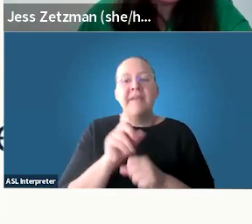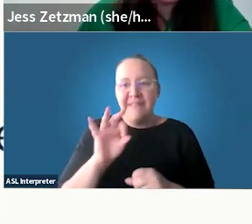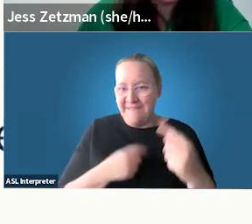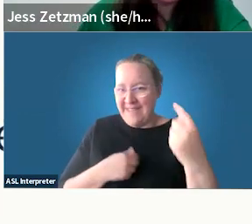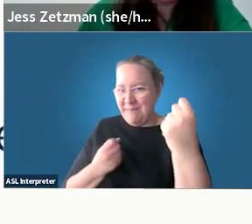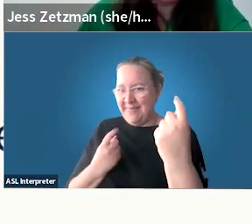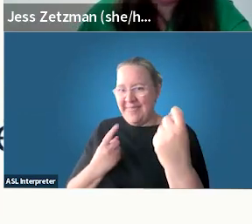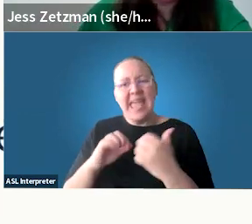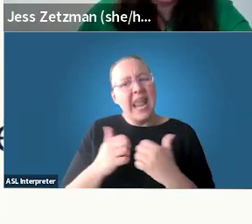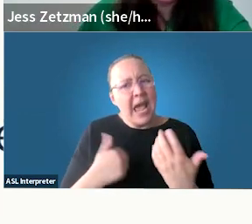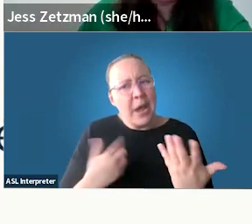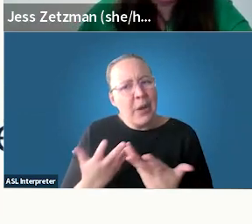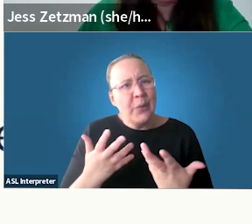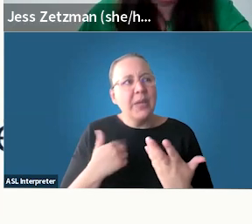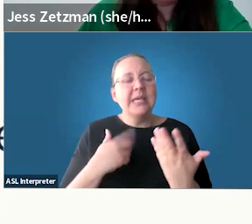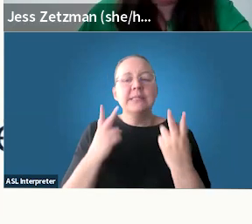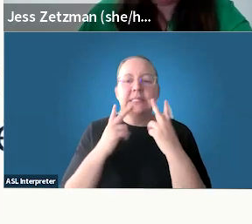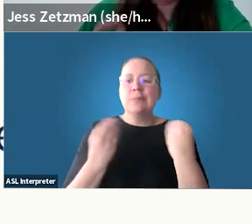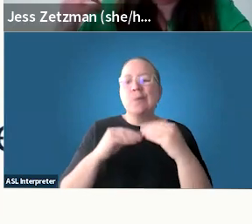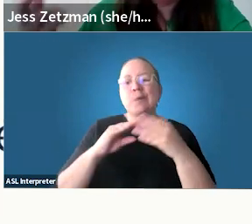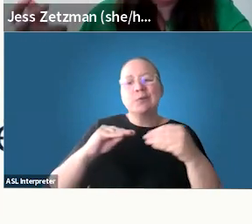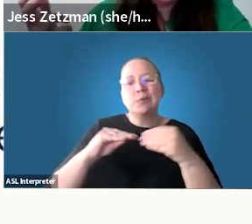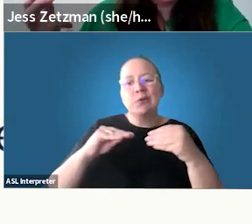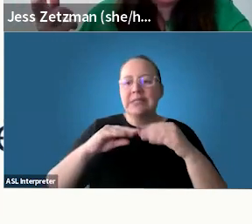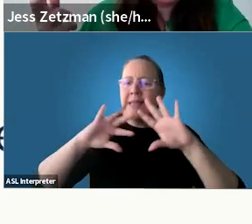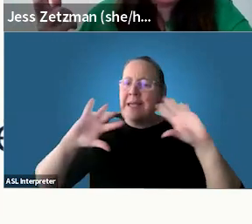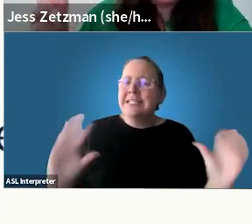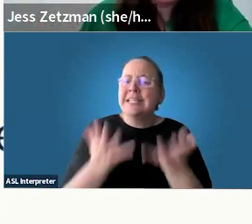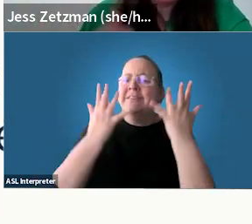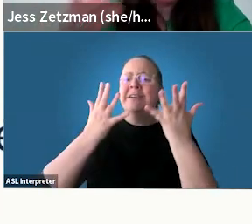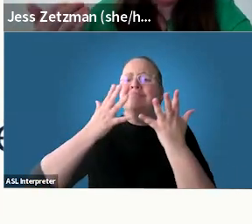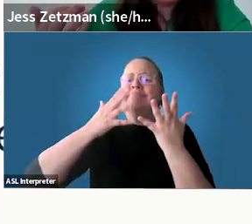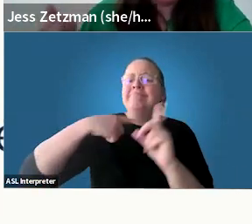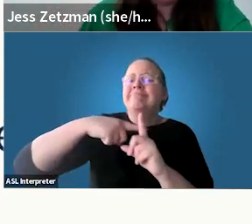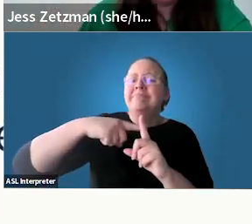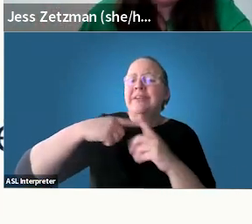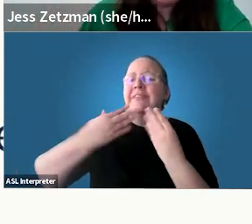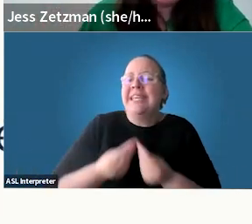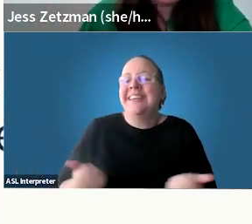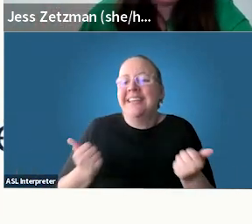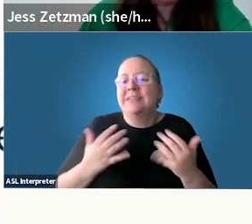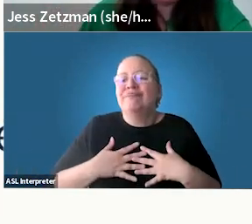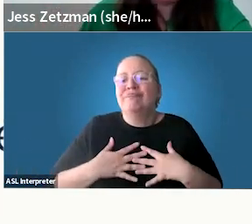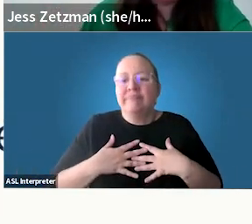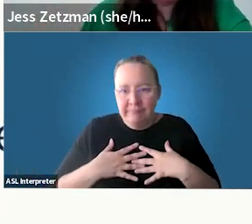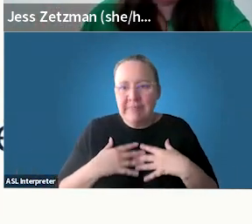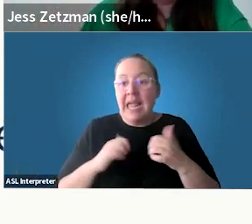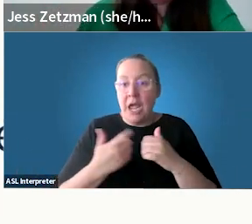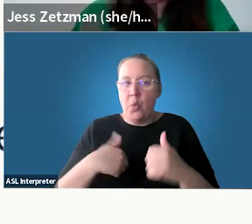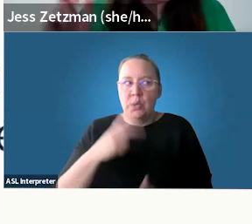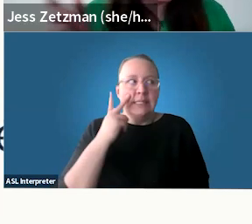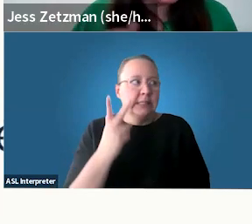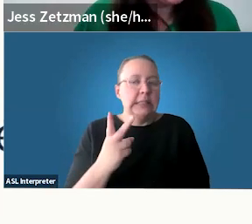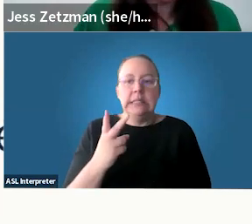how do we see more stories that lift up comprehensive healing, um, and how we